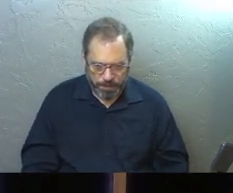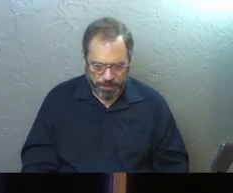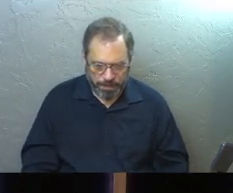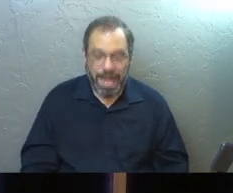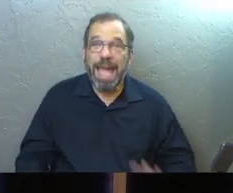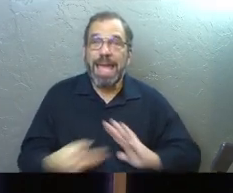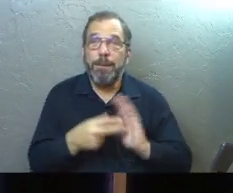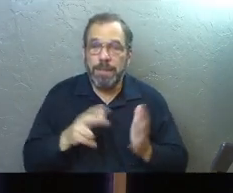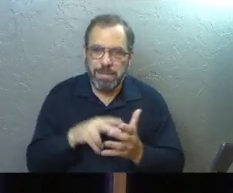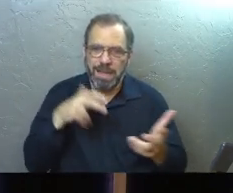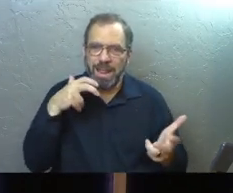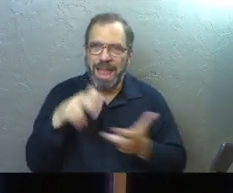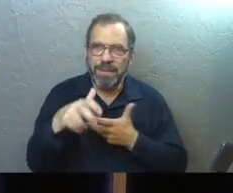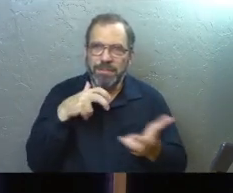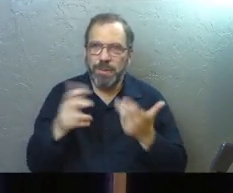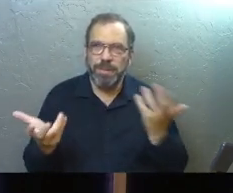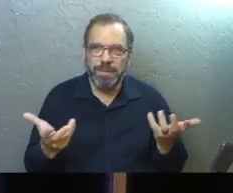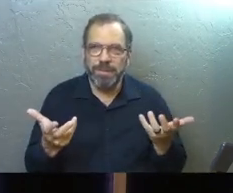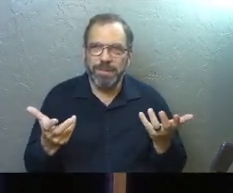It means laughter.